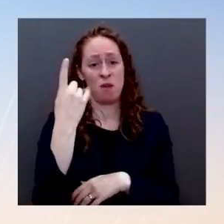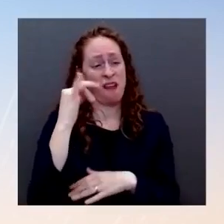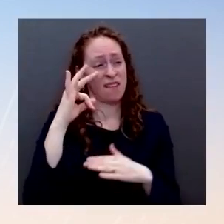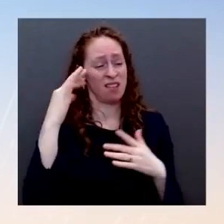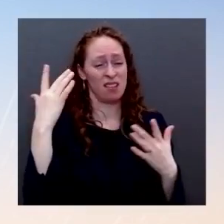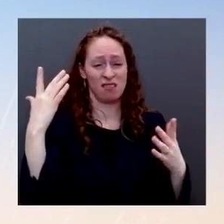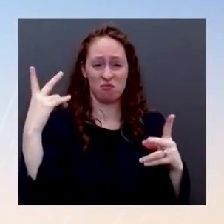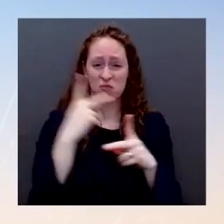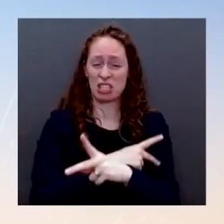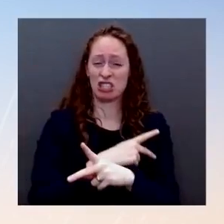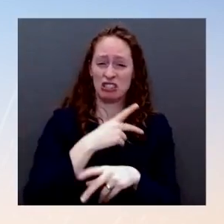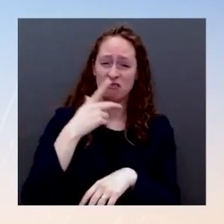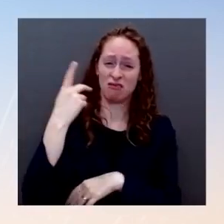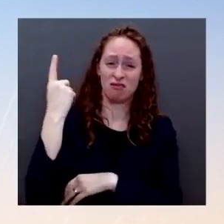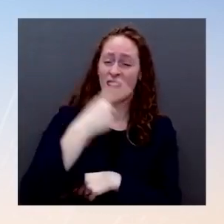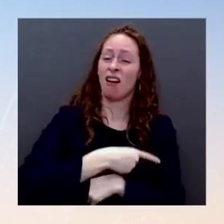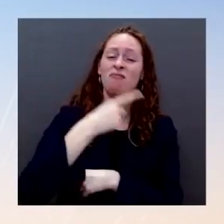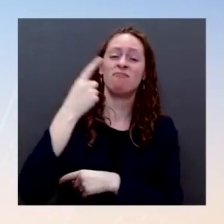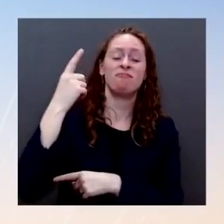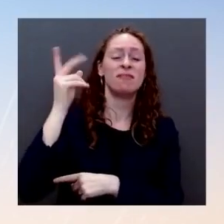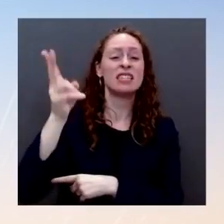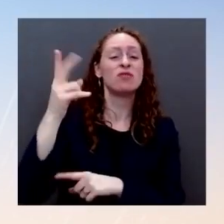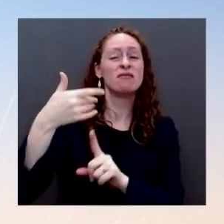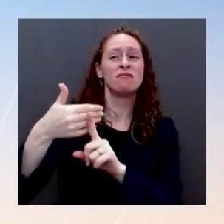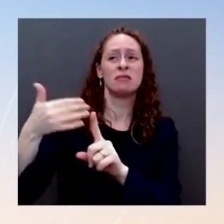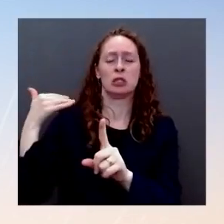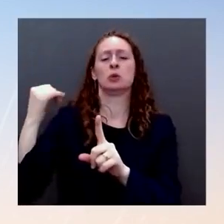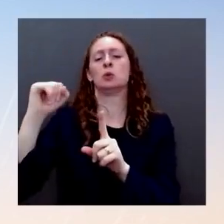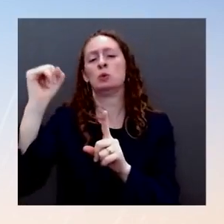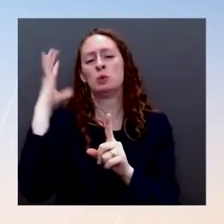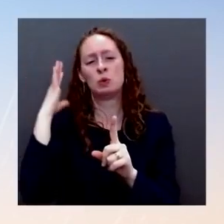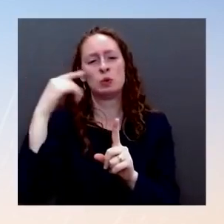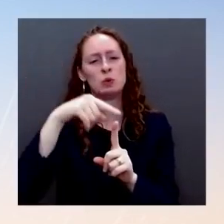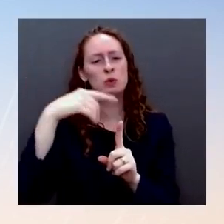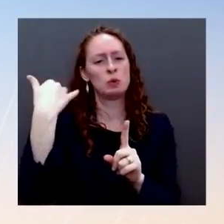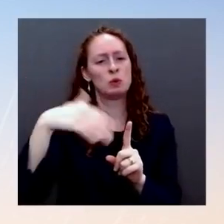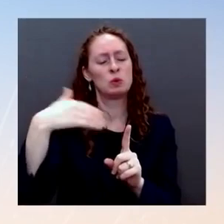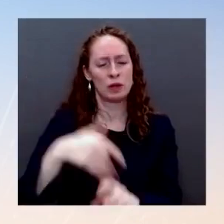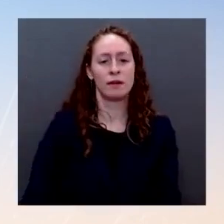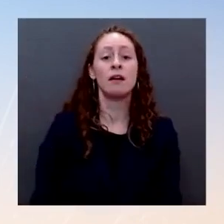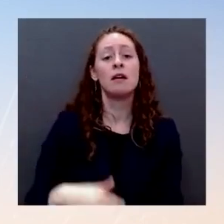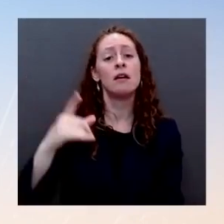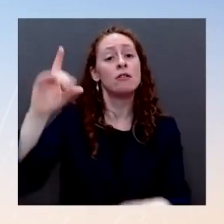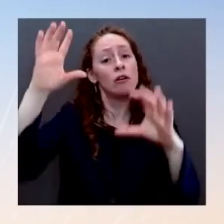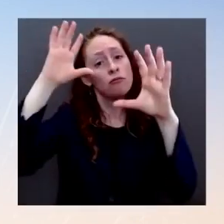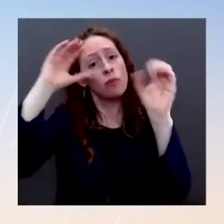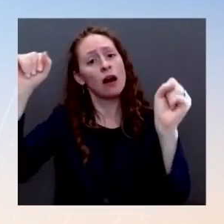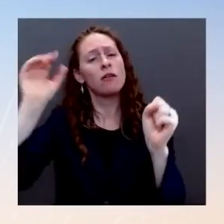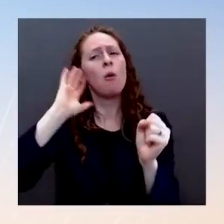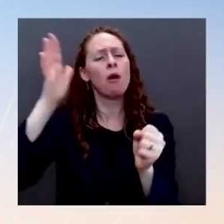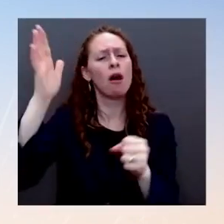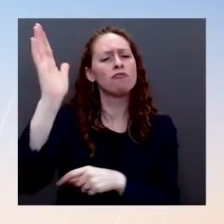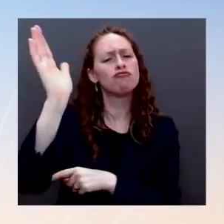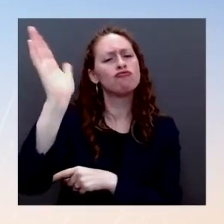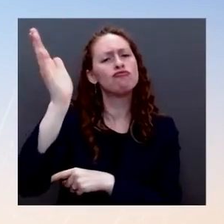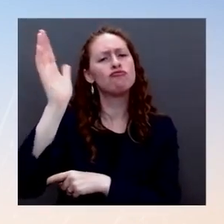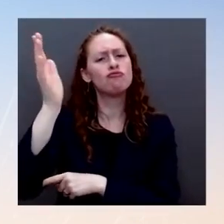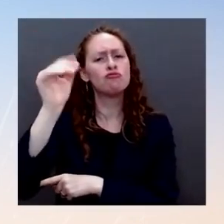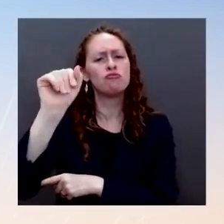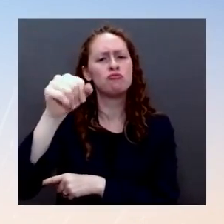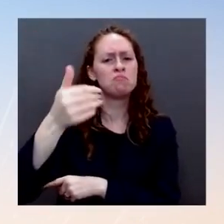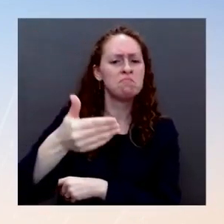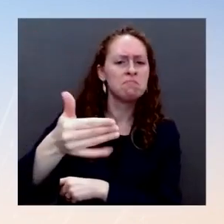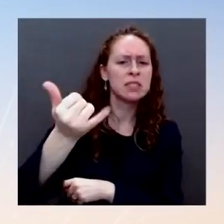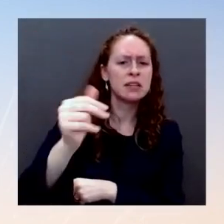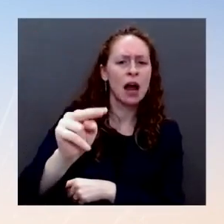to the historical significance of January 6th, what it means for the country 1 year later, the importance of the peaceful transfer of power, which